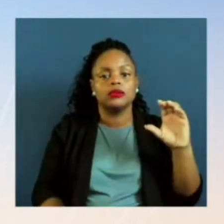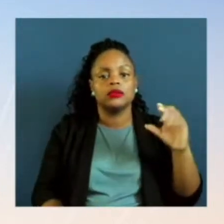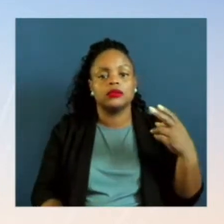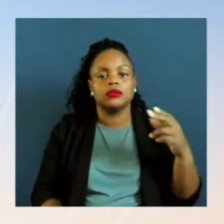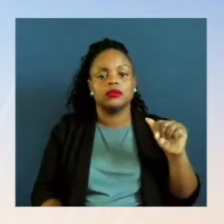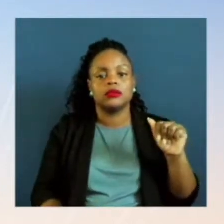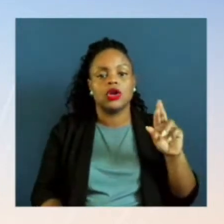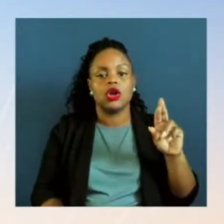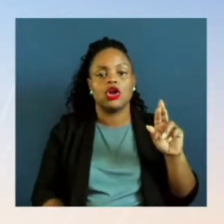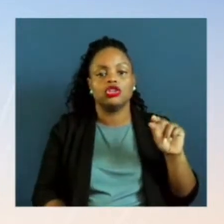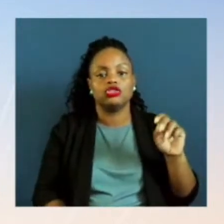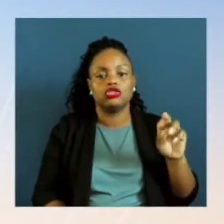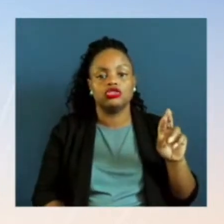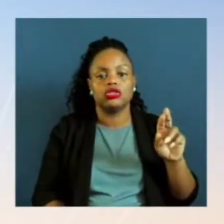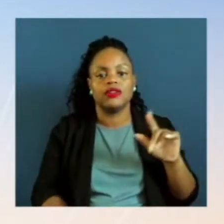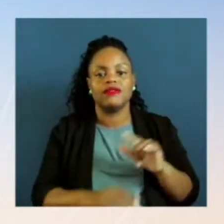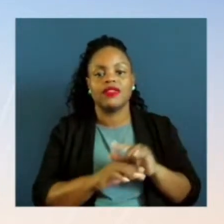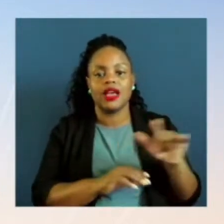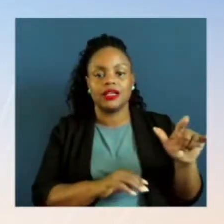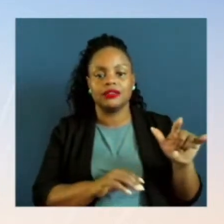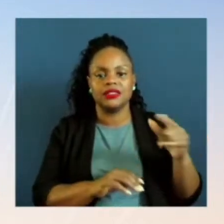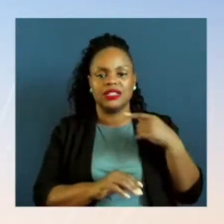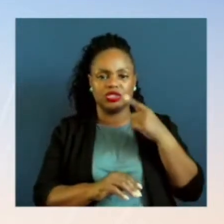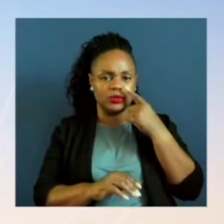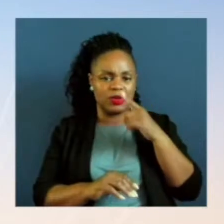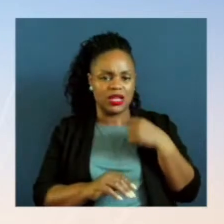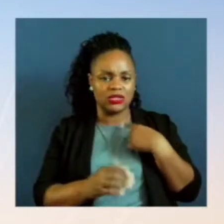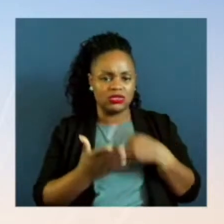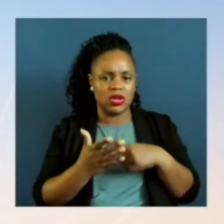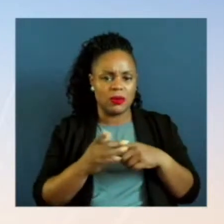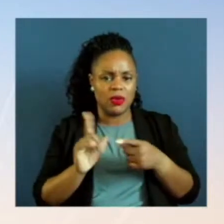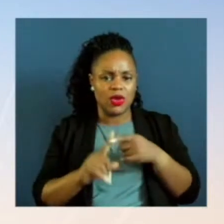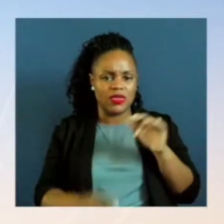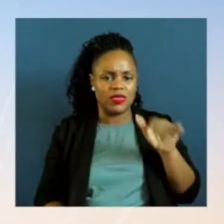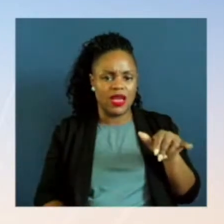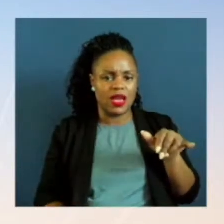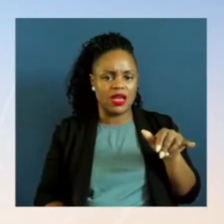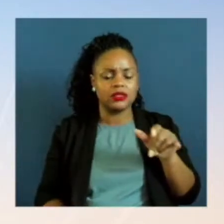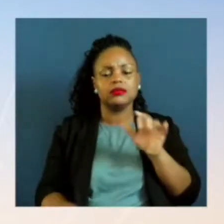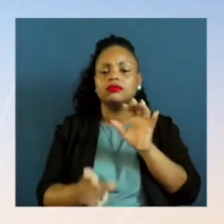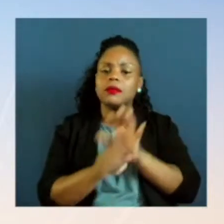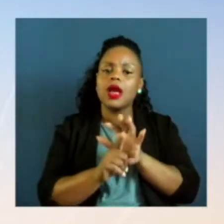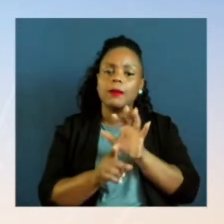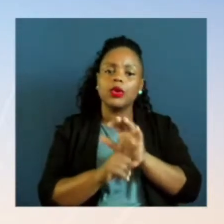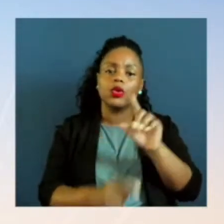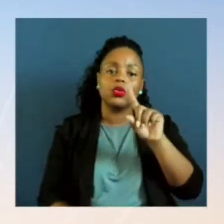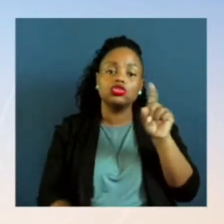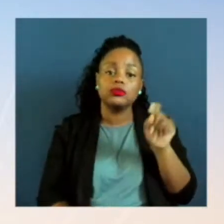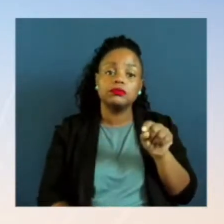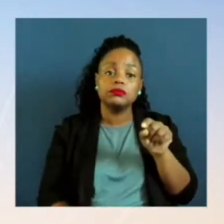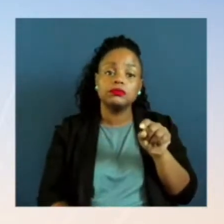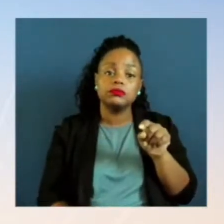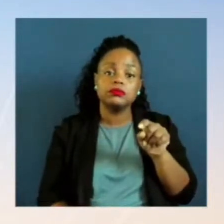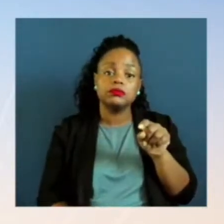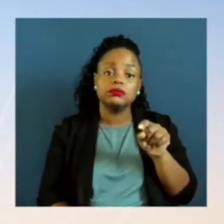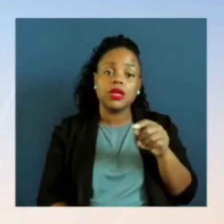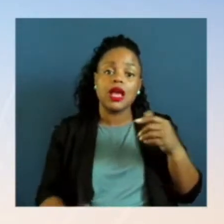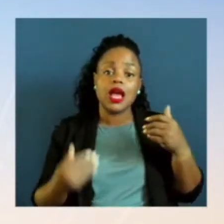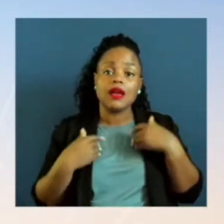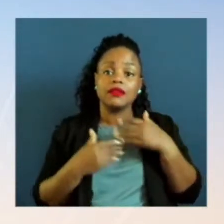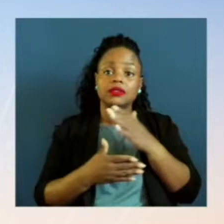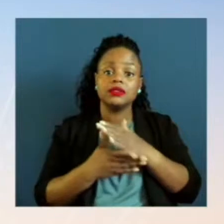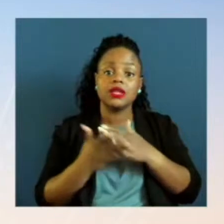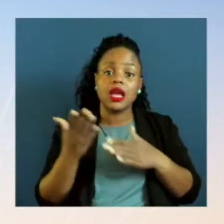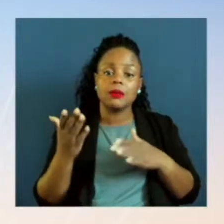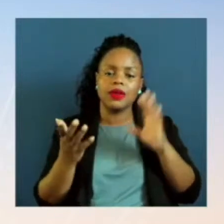speak to that for a moment, because I know it's been a popular question. There have been some confusion about this. We do not have